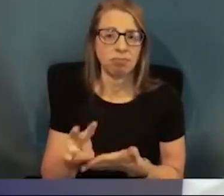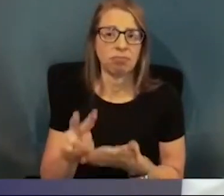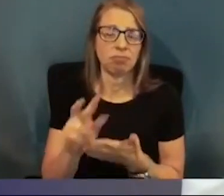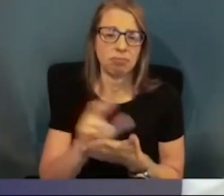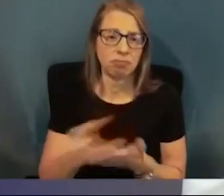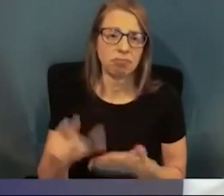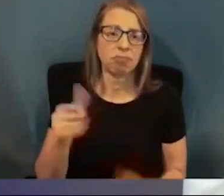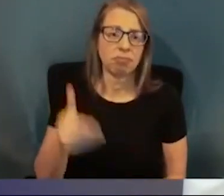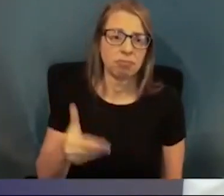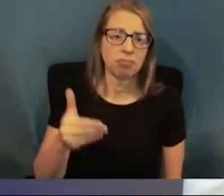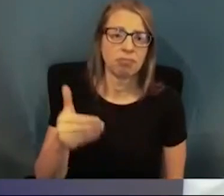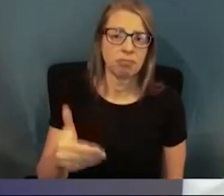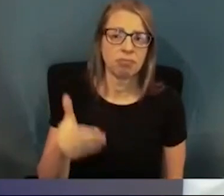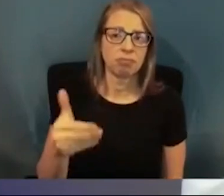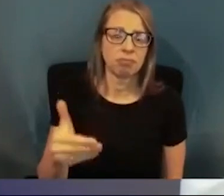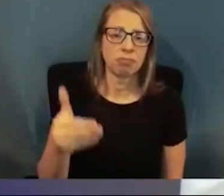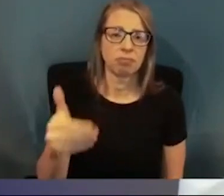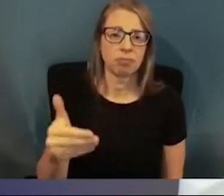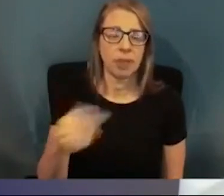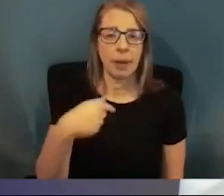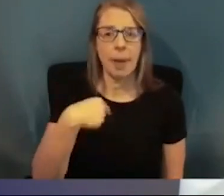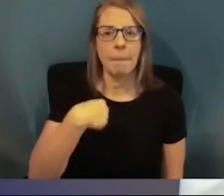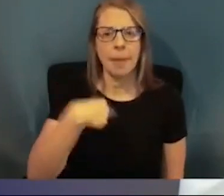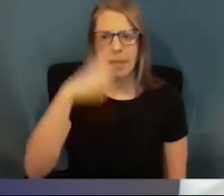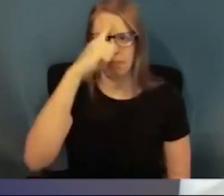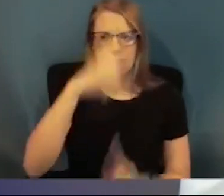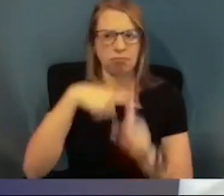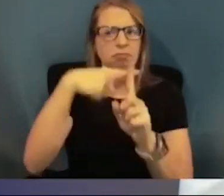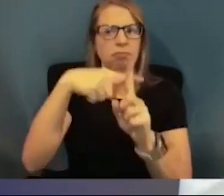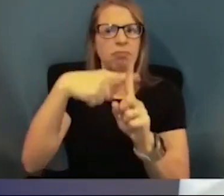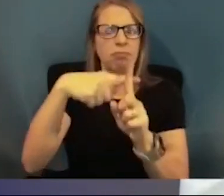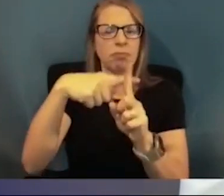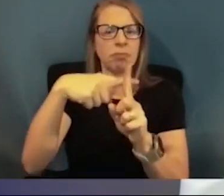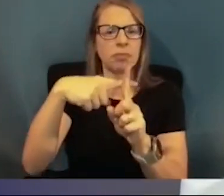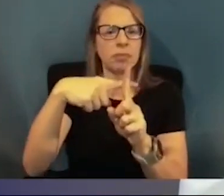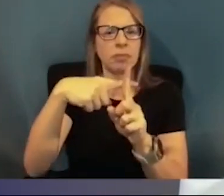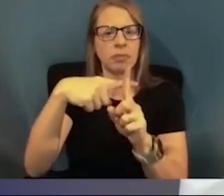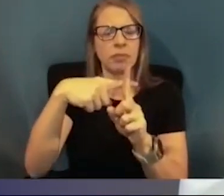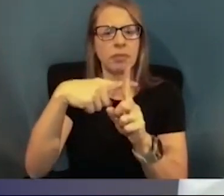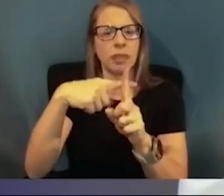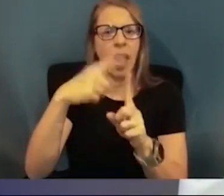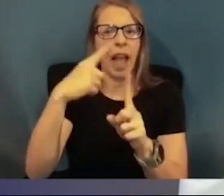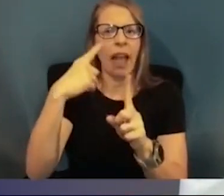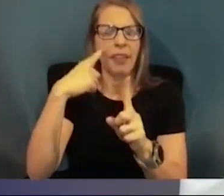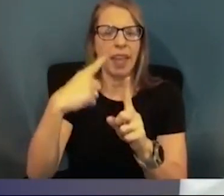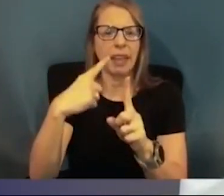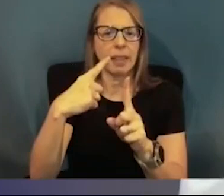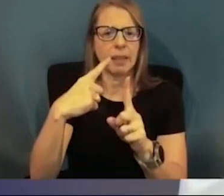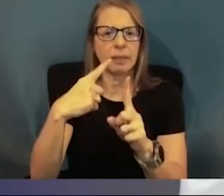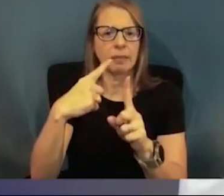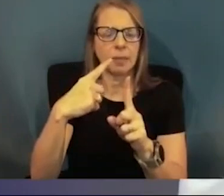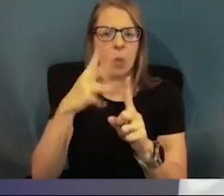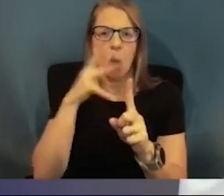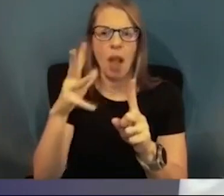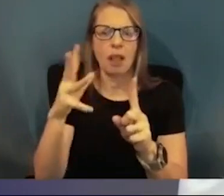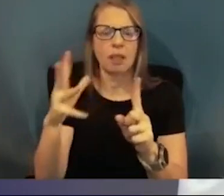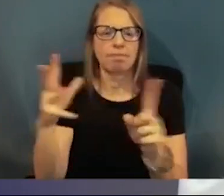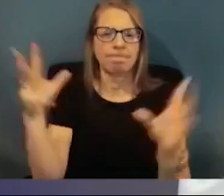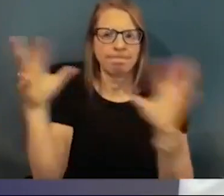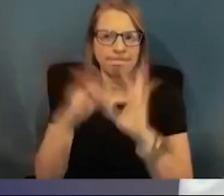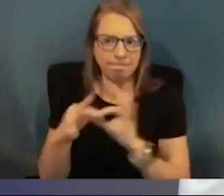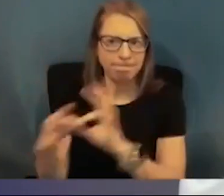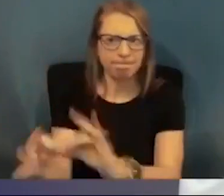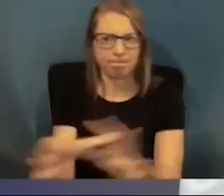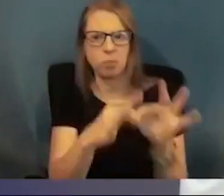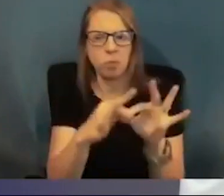I'm an optimist, and I think we will come back together, and we'll look back on this time